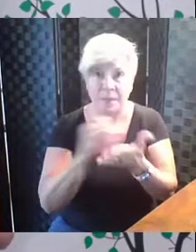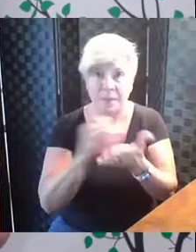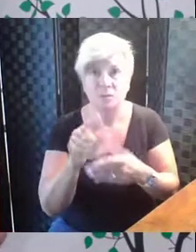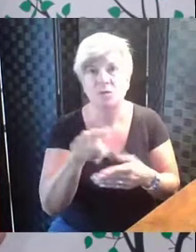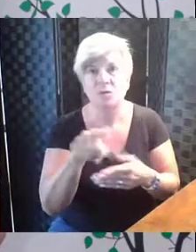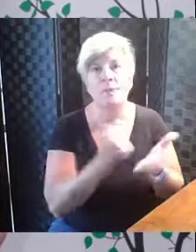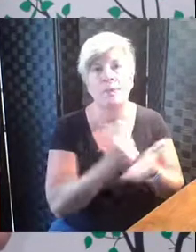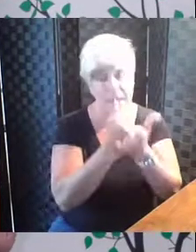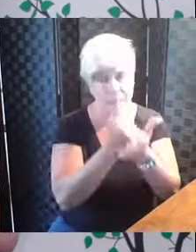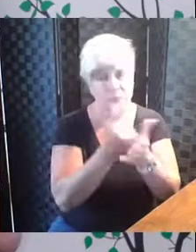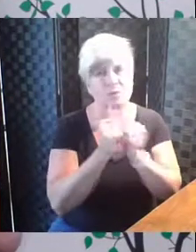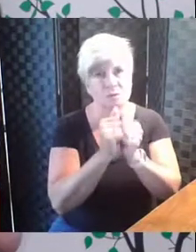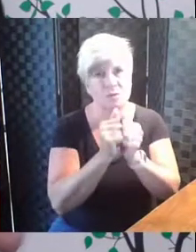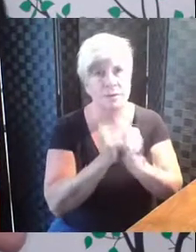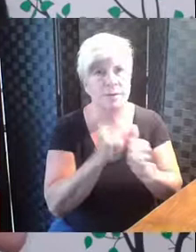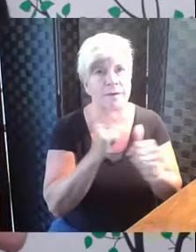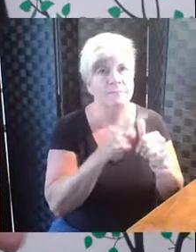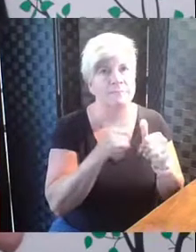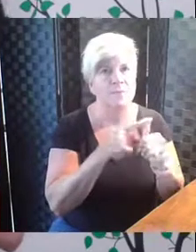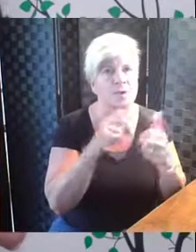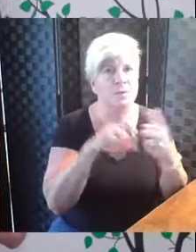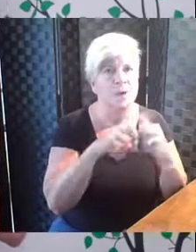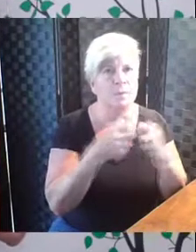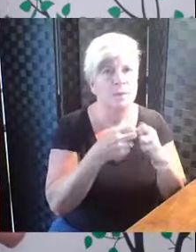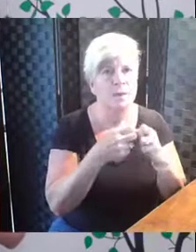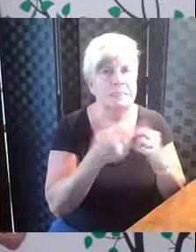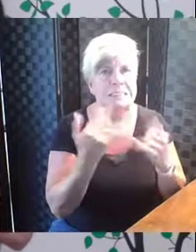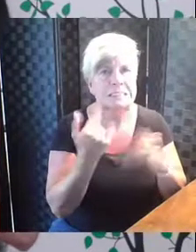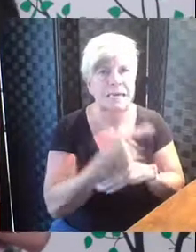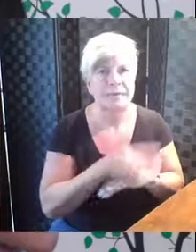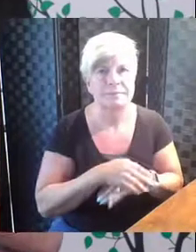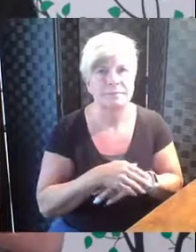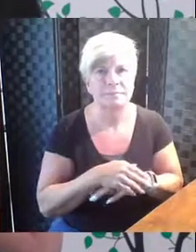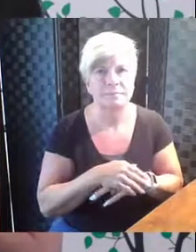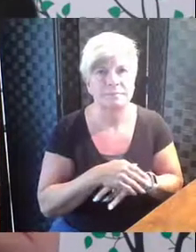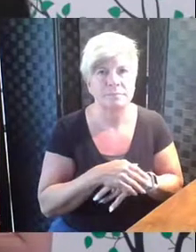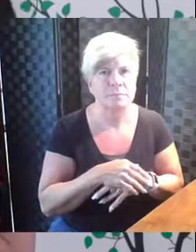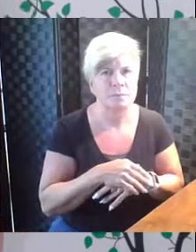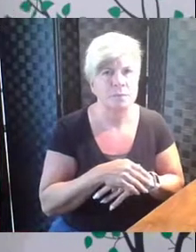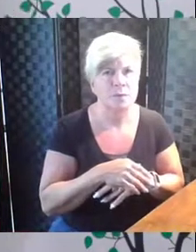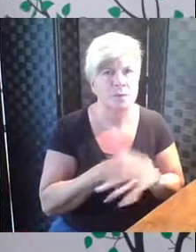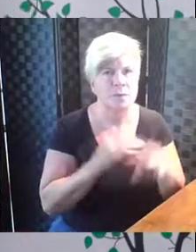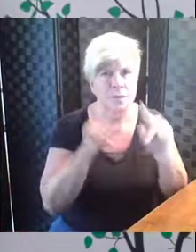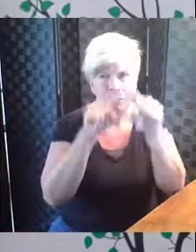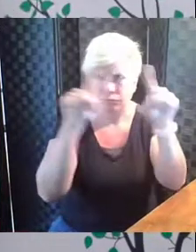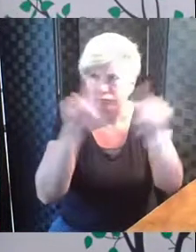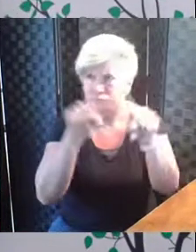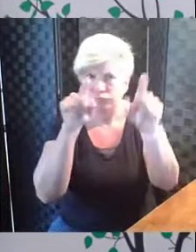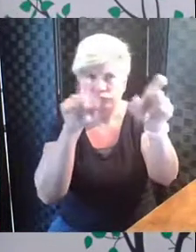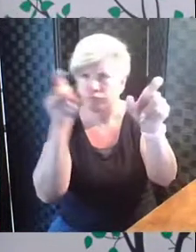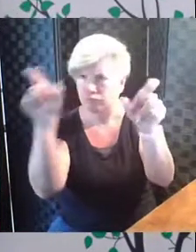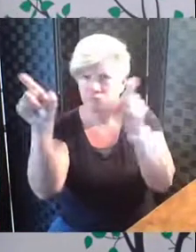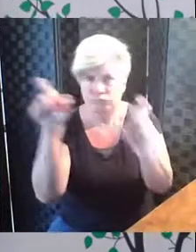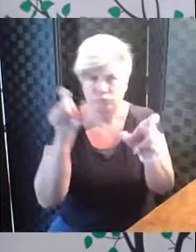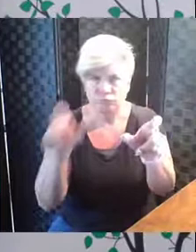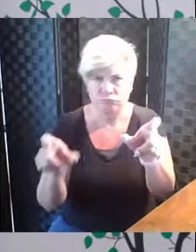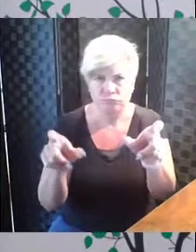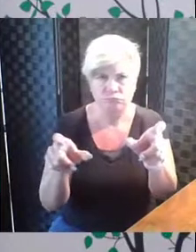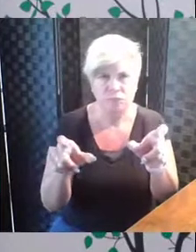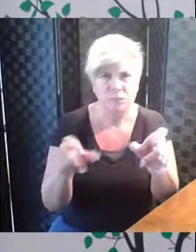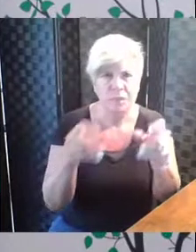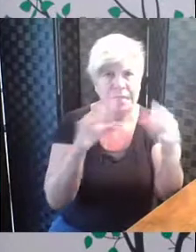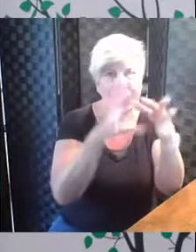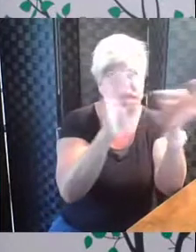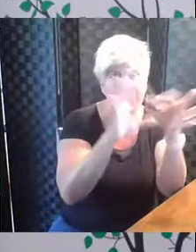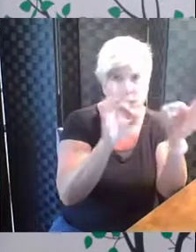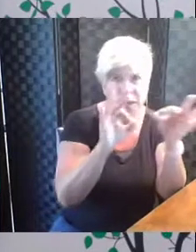board. So this is the first problem that we have today. And if you notice, you have some different parts for each problem, and